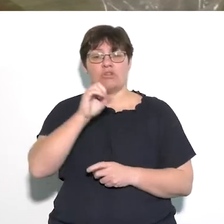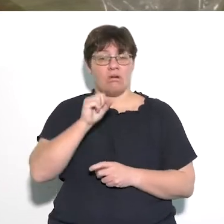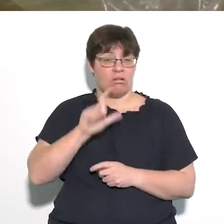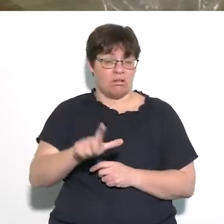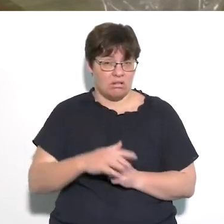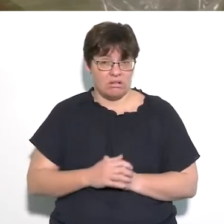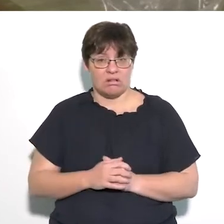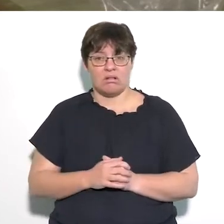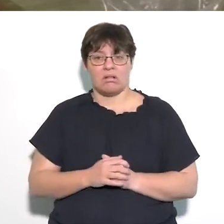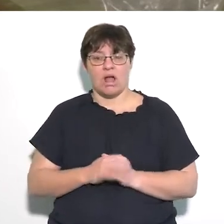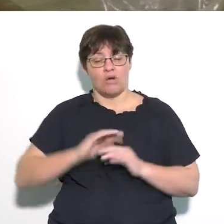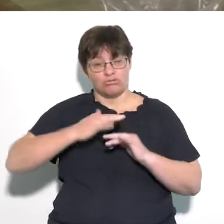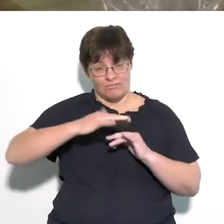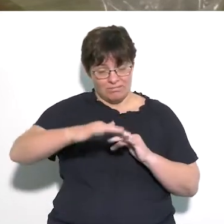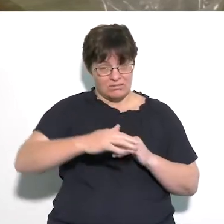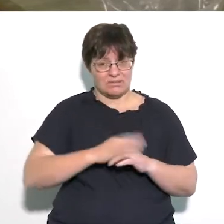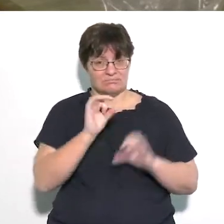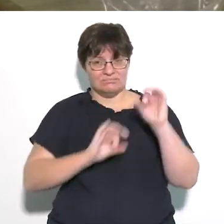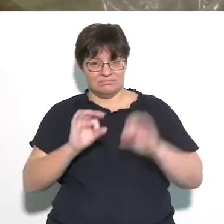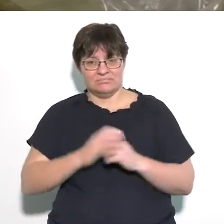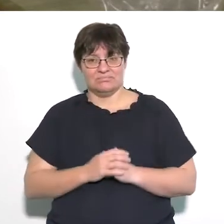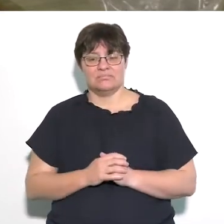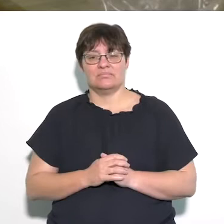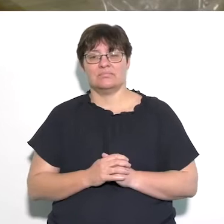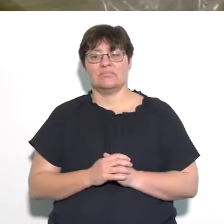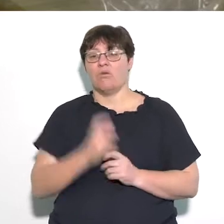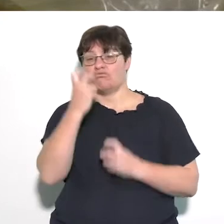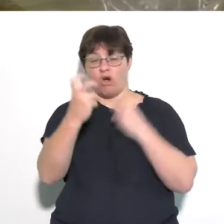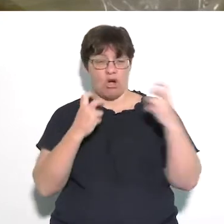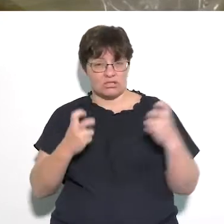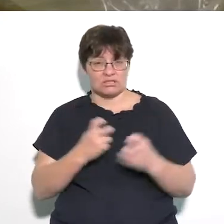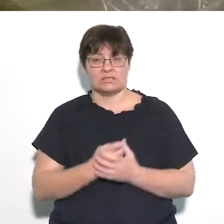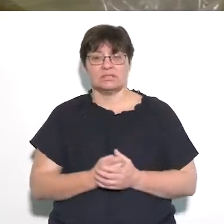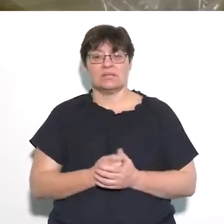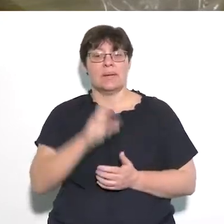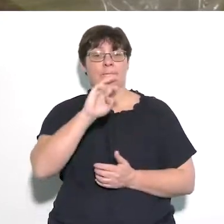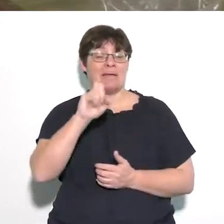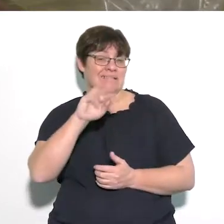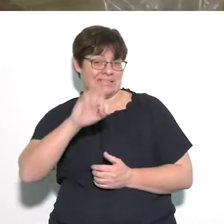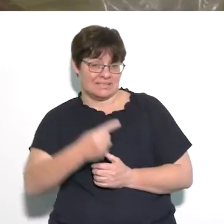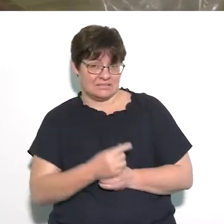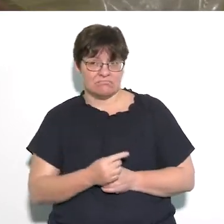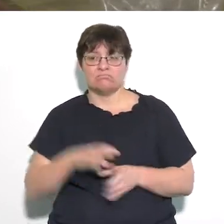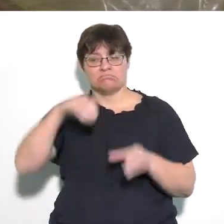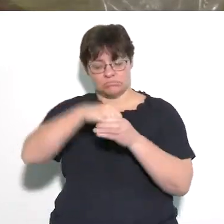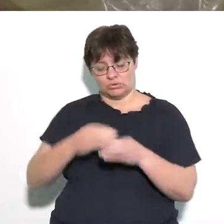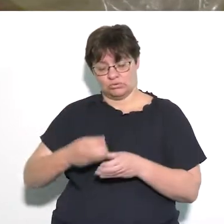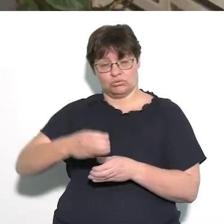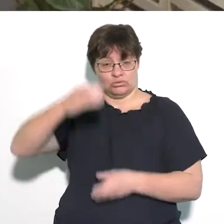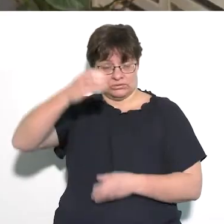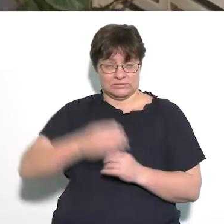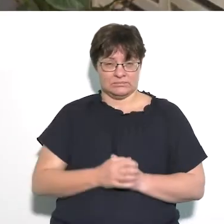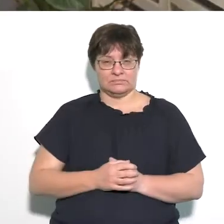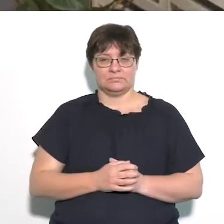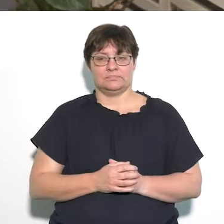charcoal, gravel, batting, and rocks, and put them into my filter.